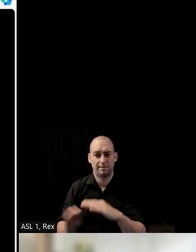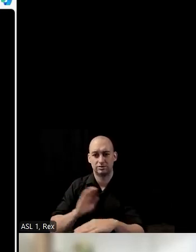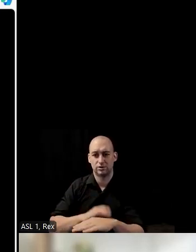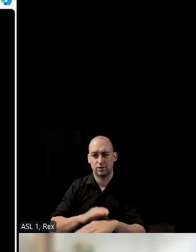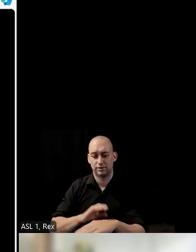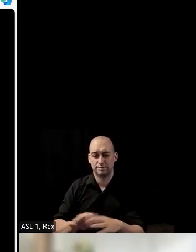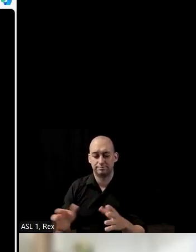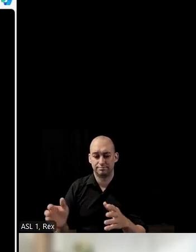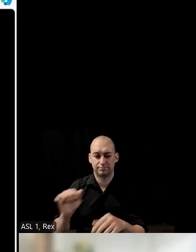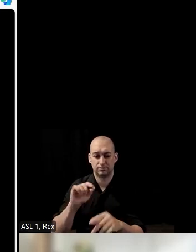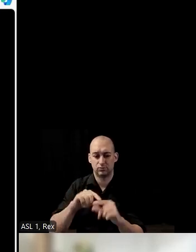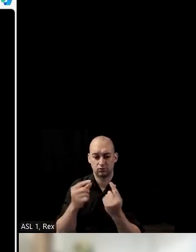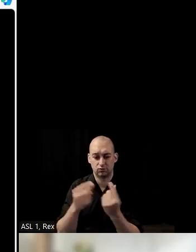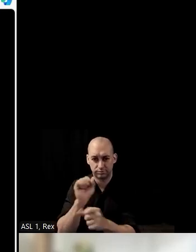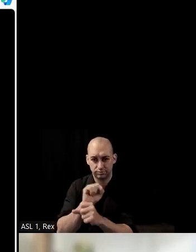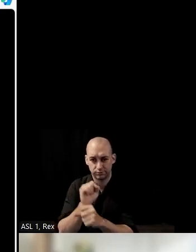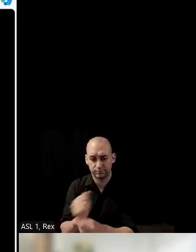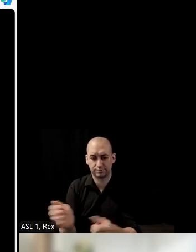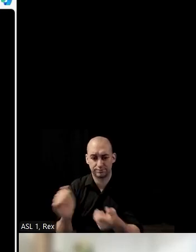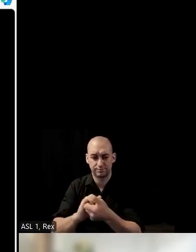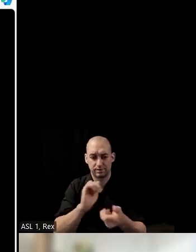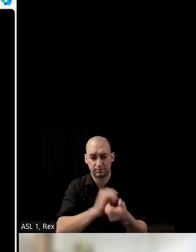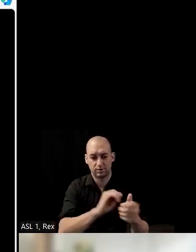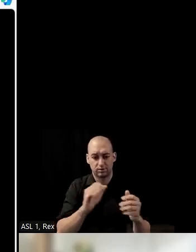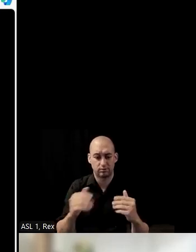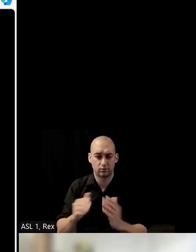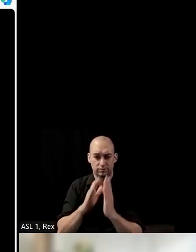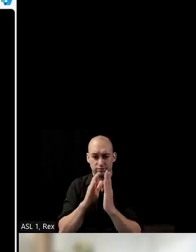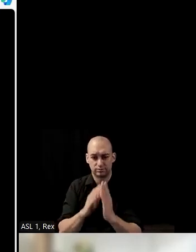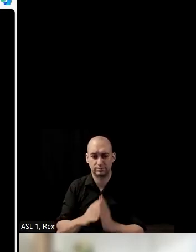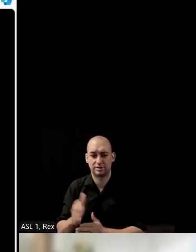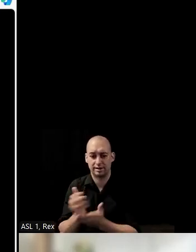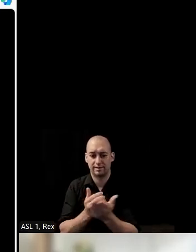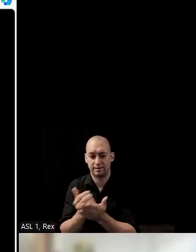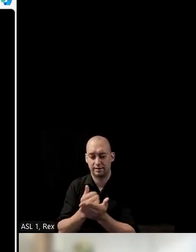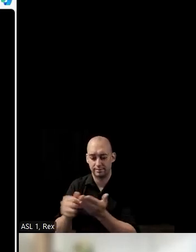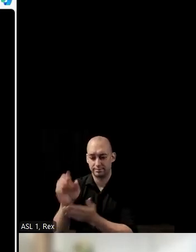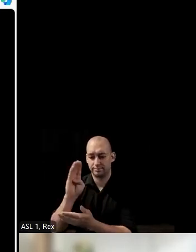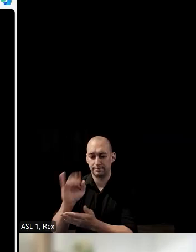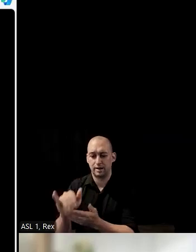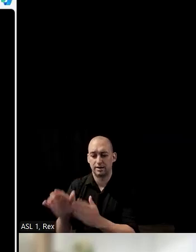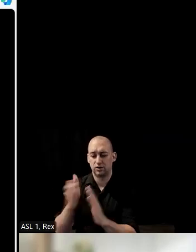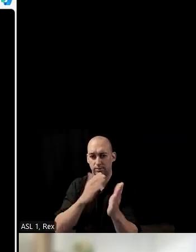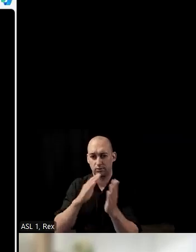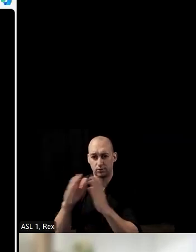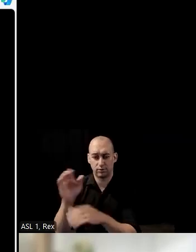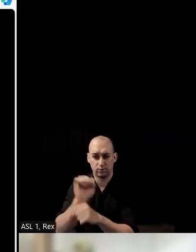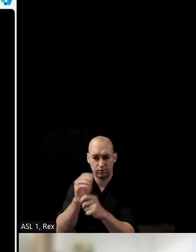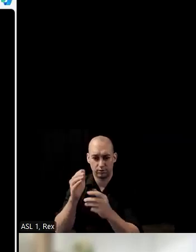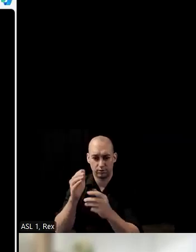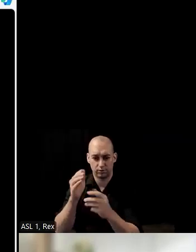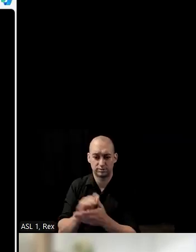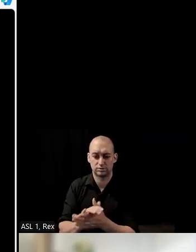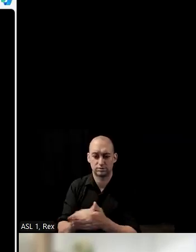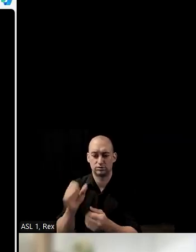approach, and a medication inventory is collected by the community health workers, actually. Home meds assessment